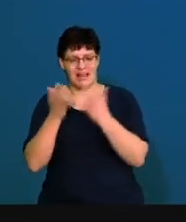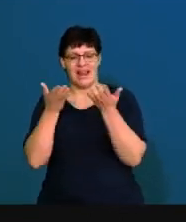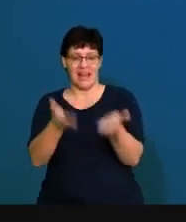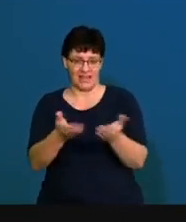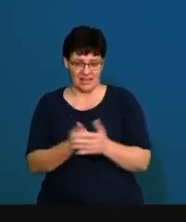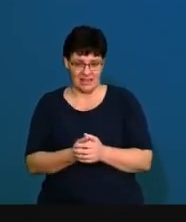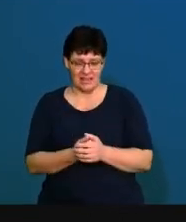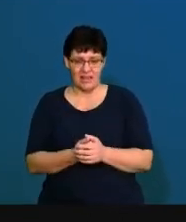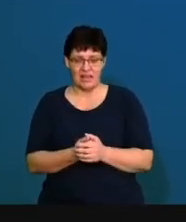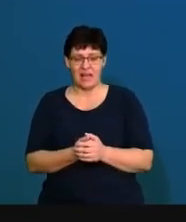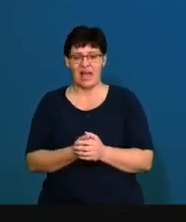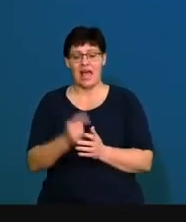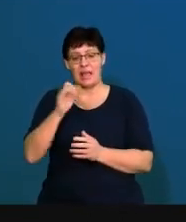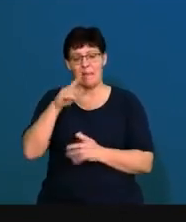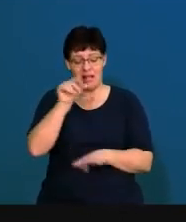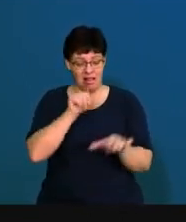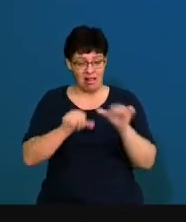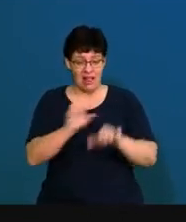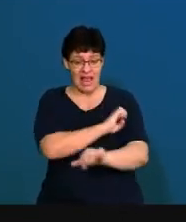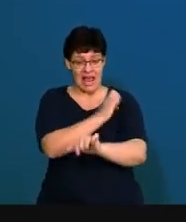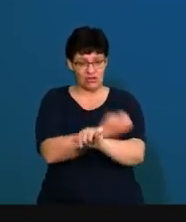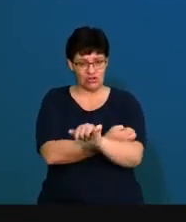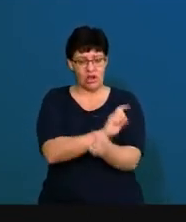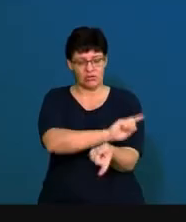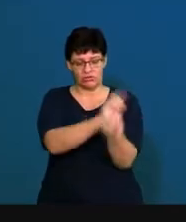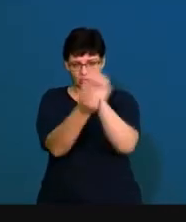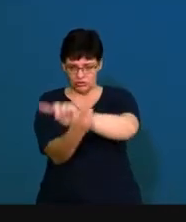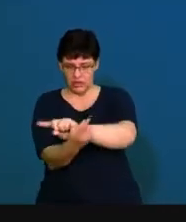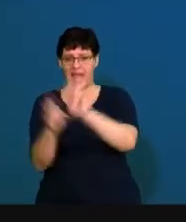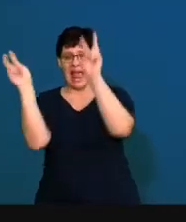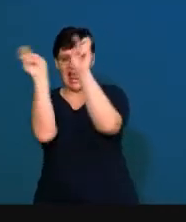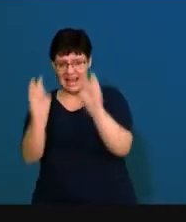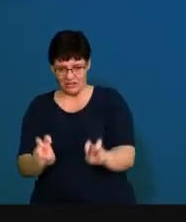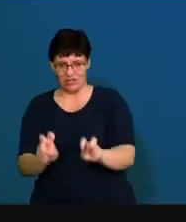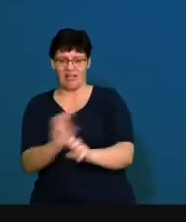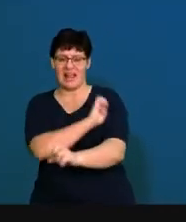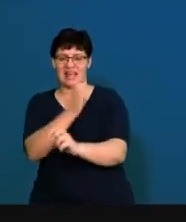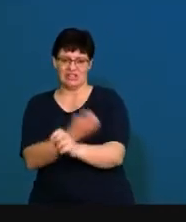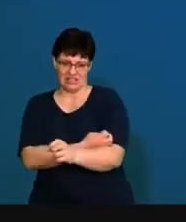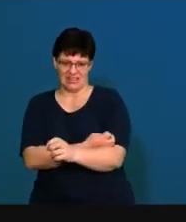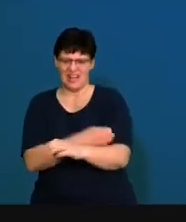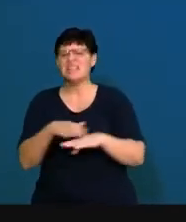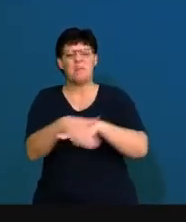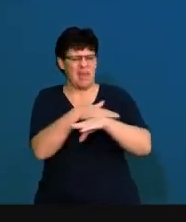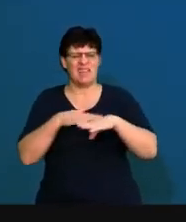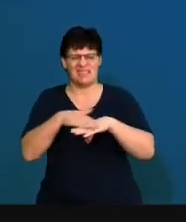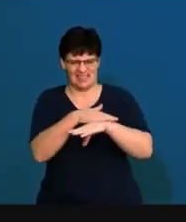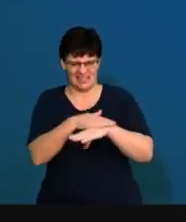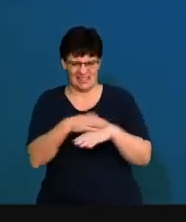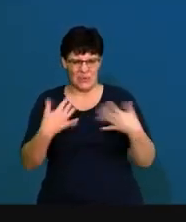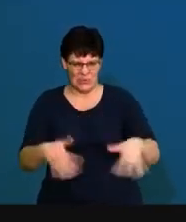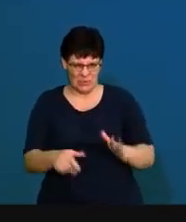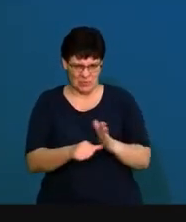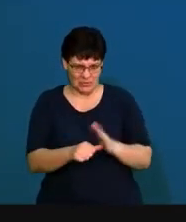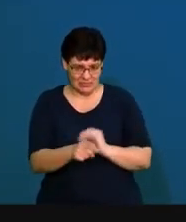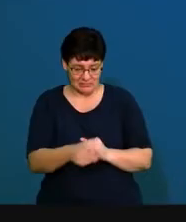like this, a chemical energy will be transformed to electrical energy. So this is a basic kind of a